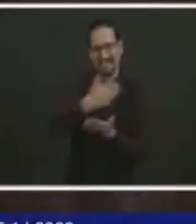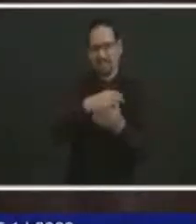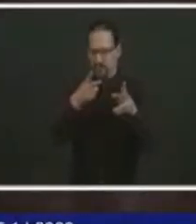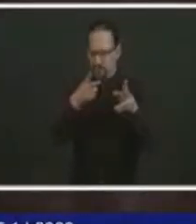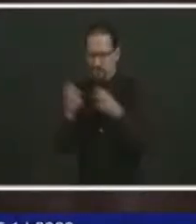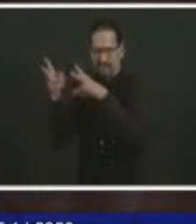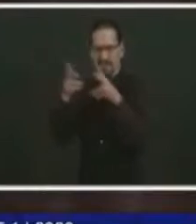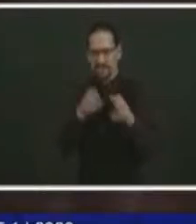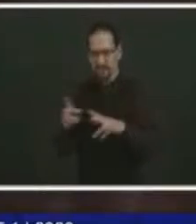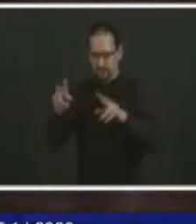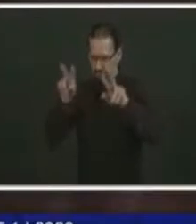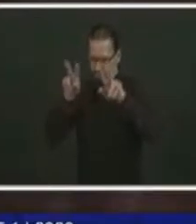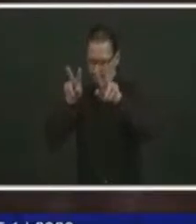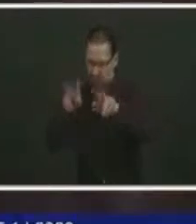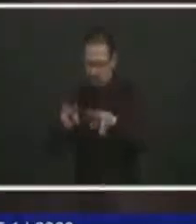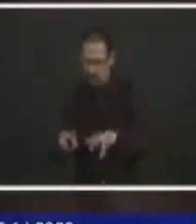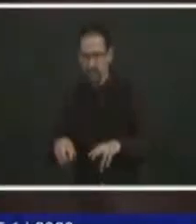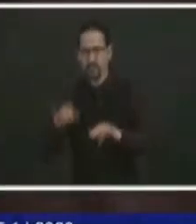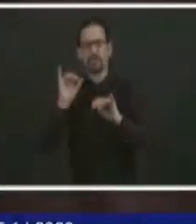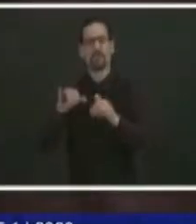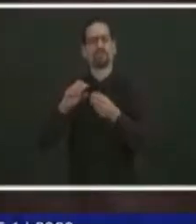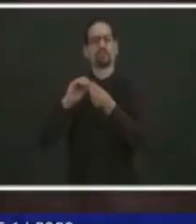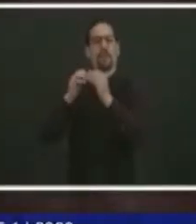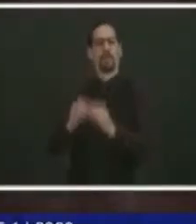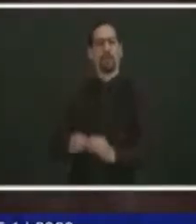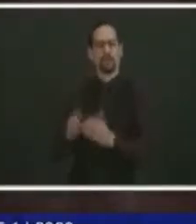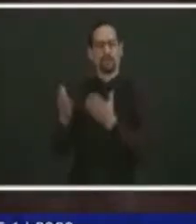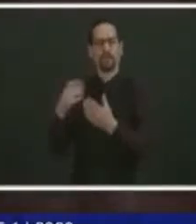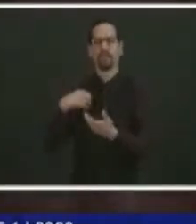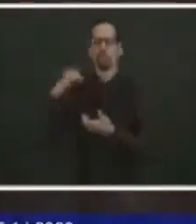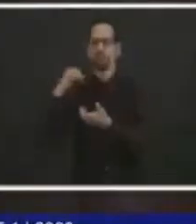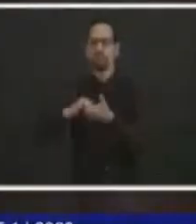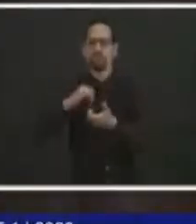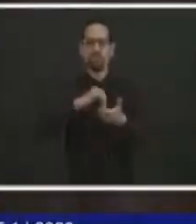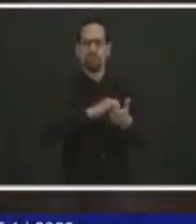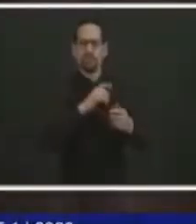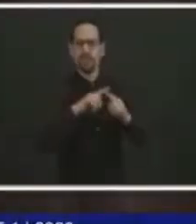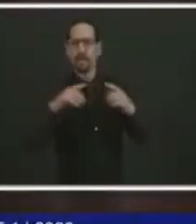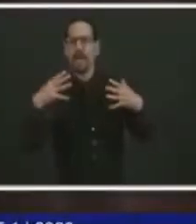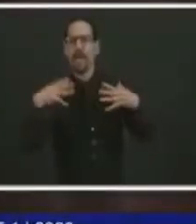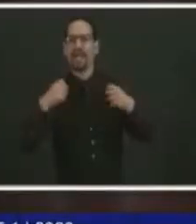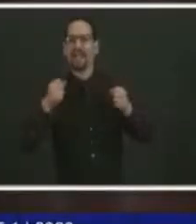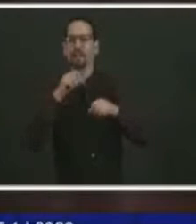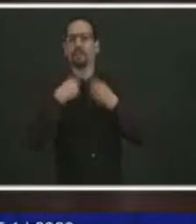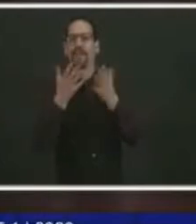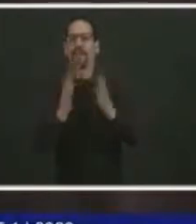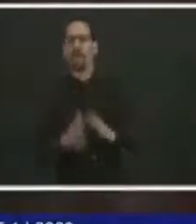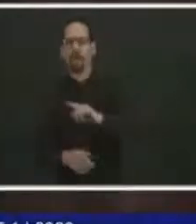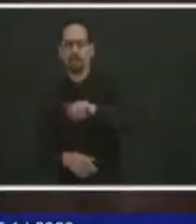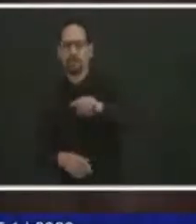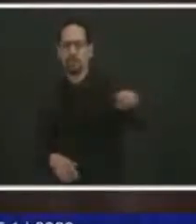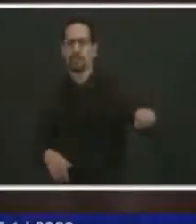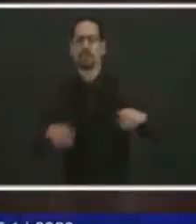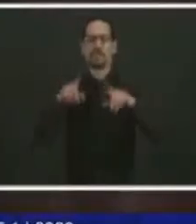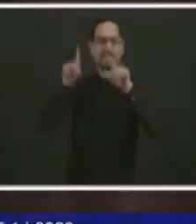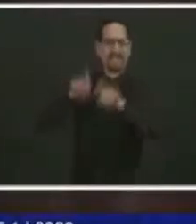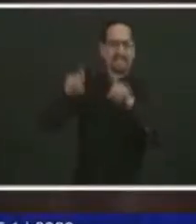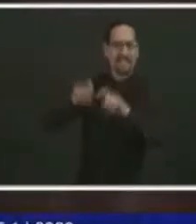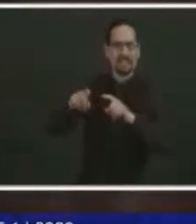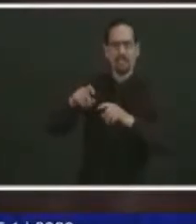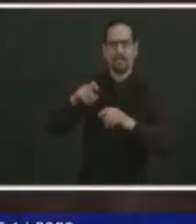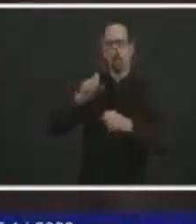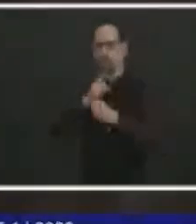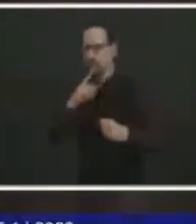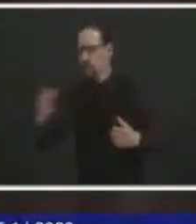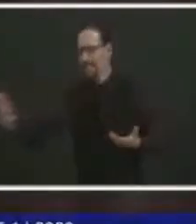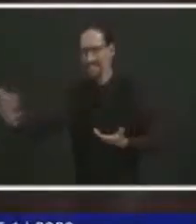have worked with community partners to have healthcare providers and testing sites start gathering data across the